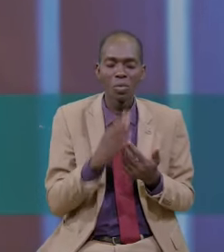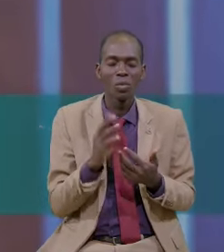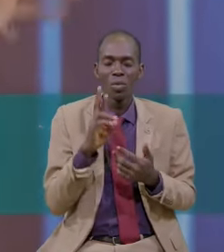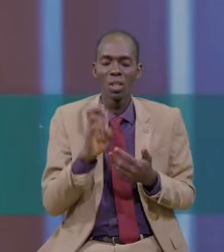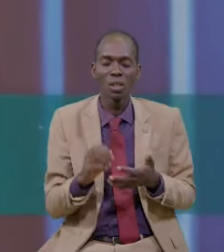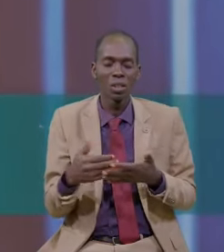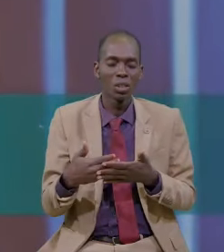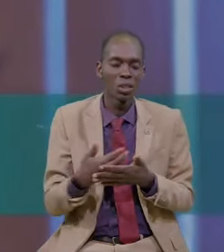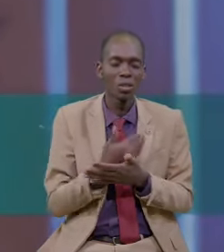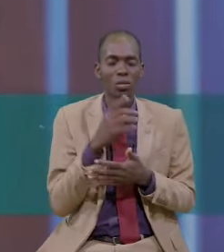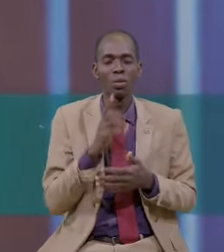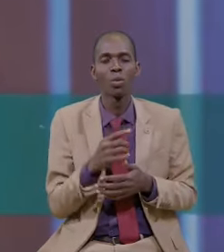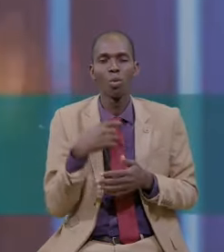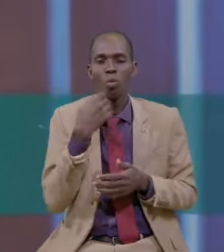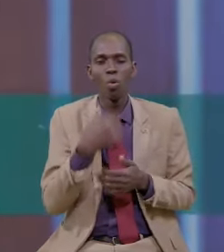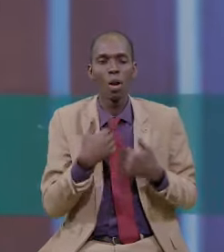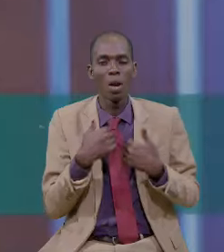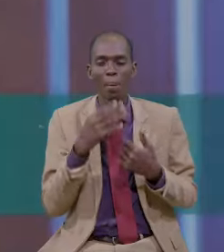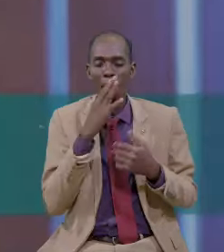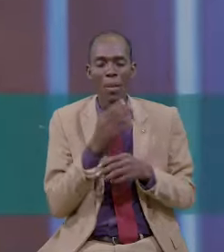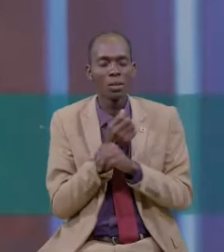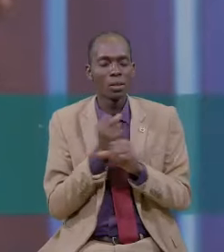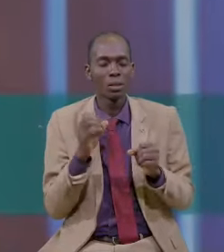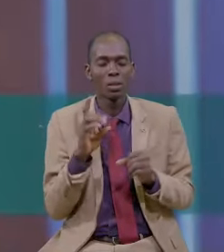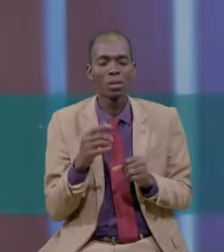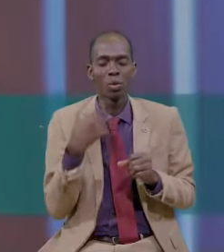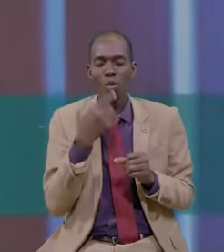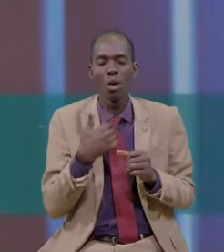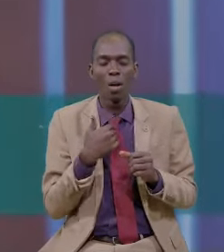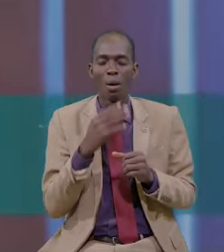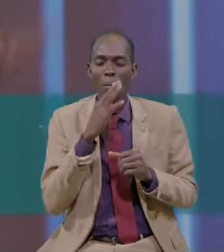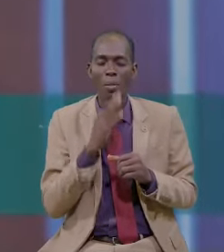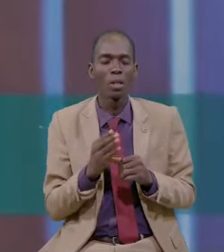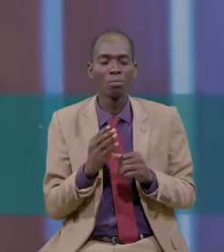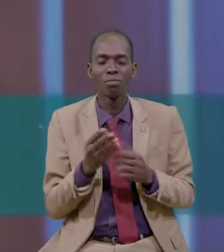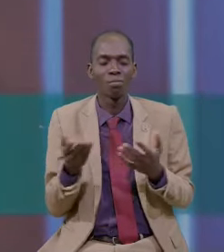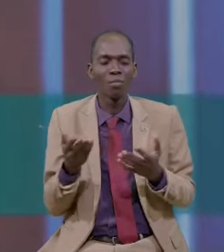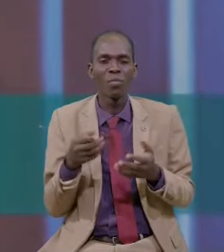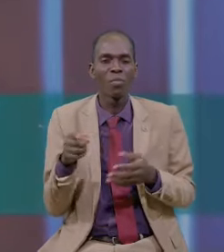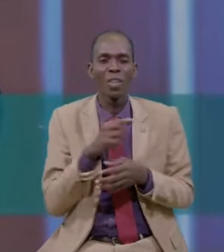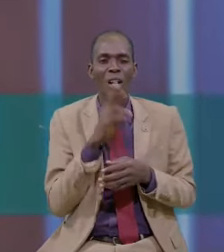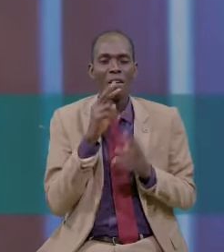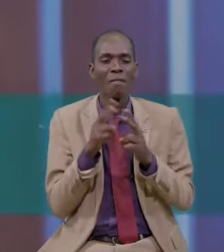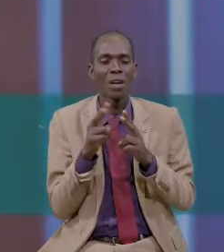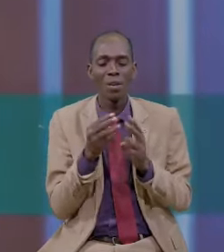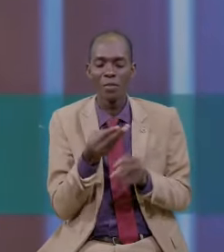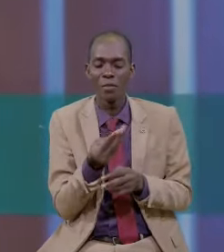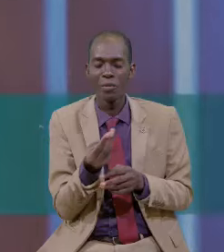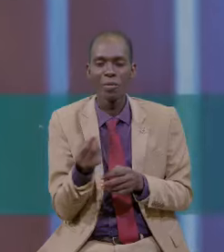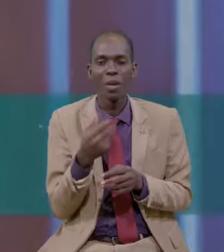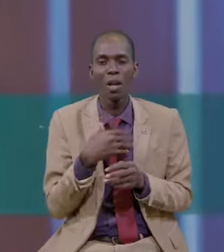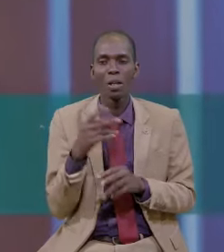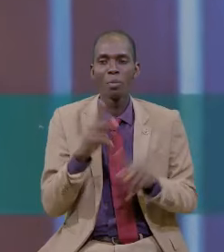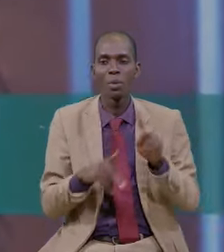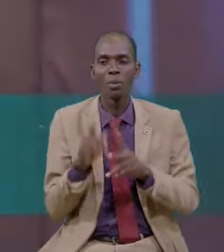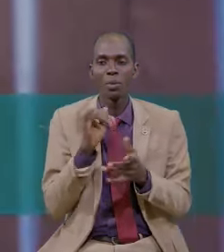regenerated, who have been ransomed, who have become righteous, they're so few. And the people who are walking